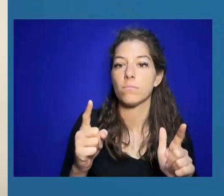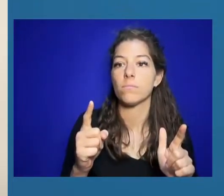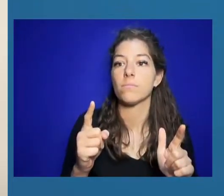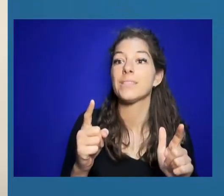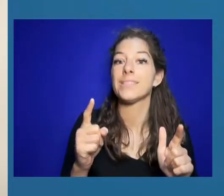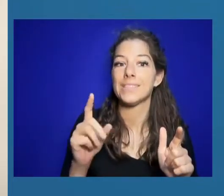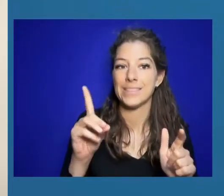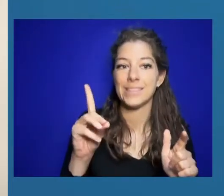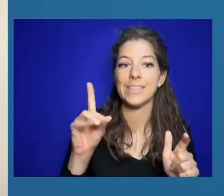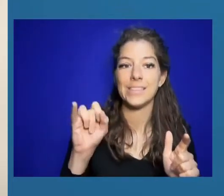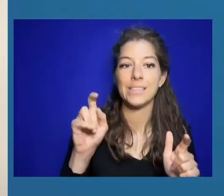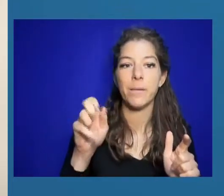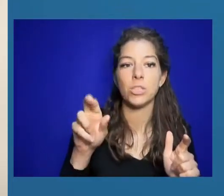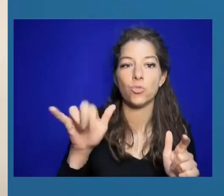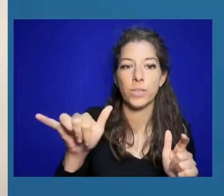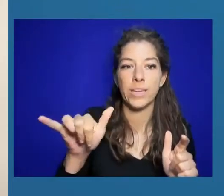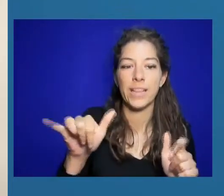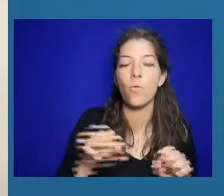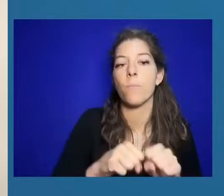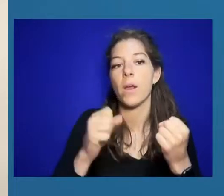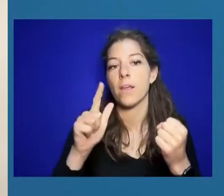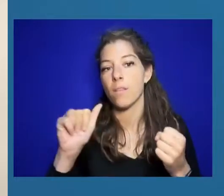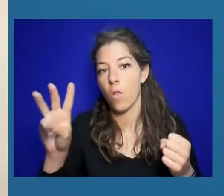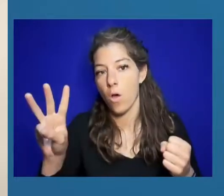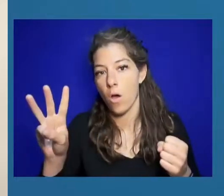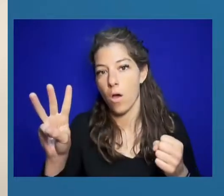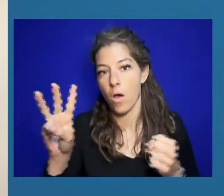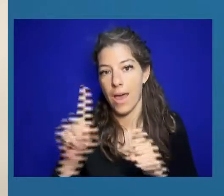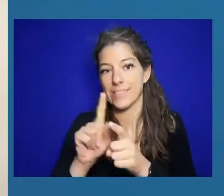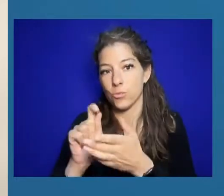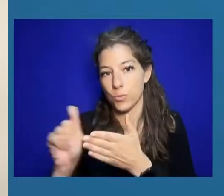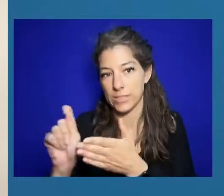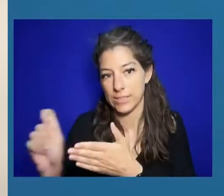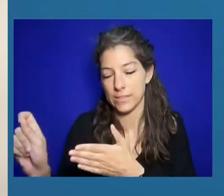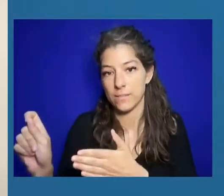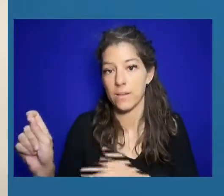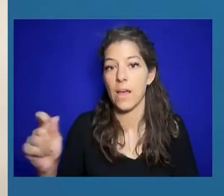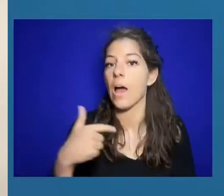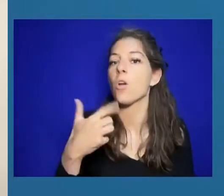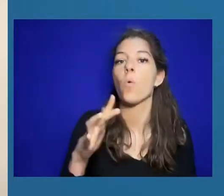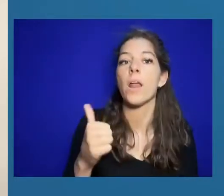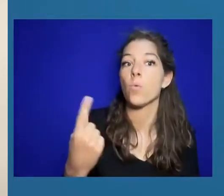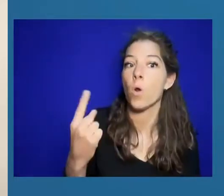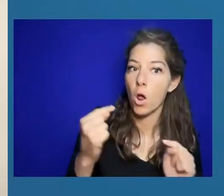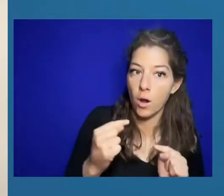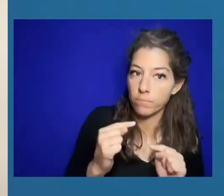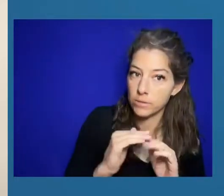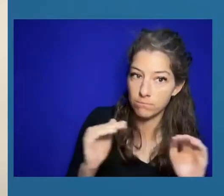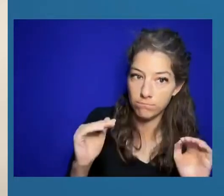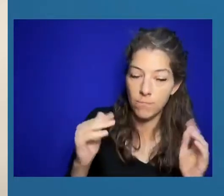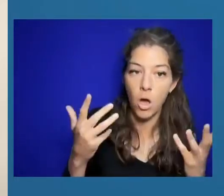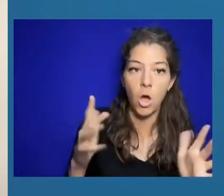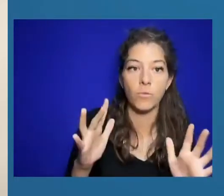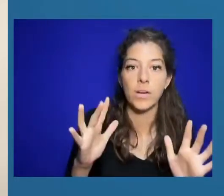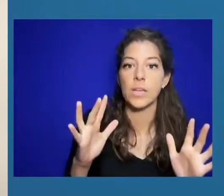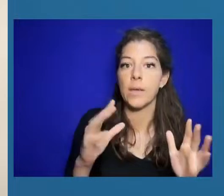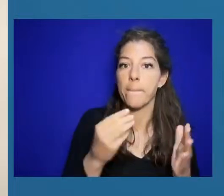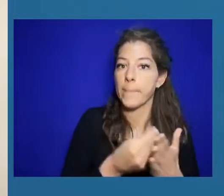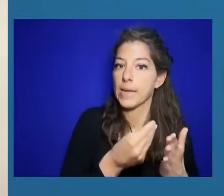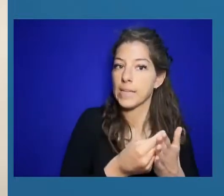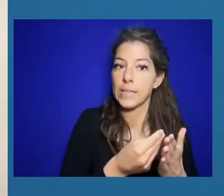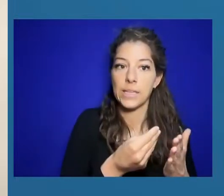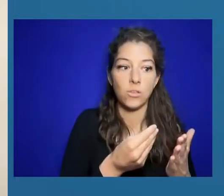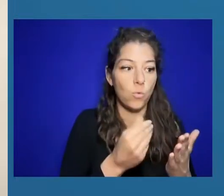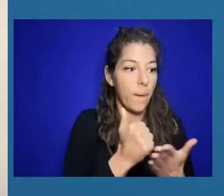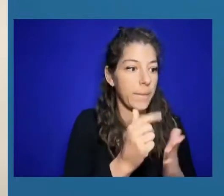dispensaries that were violating the law as it is written. Now, I don't want anybody harmed. We've already set aside money to help those who are